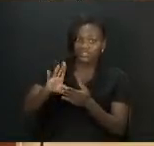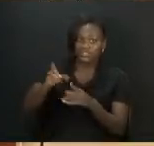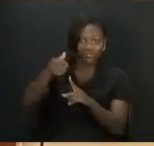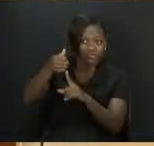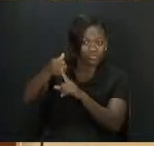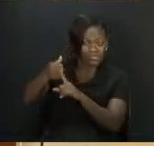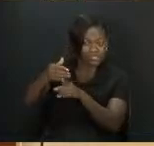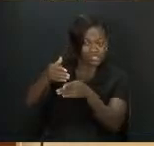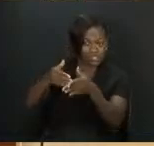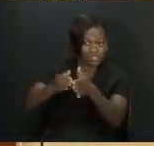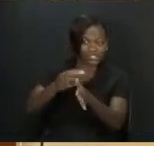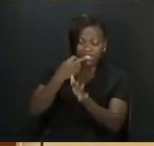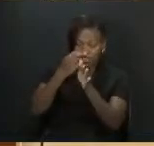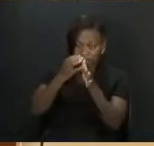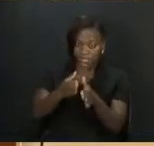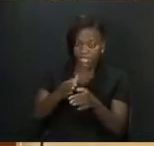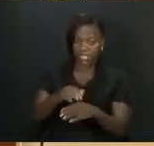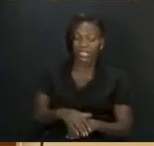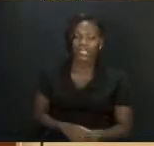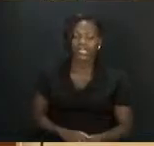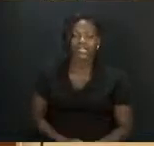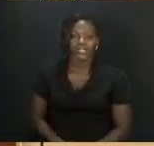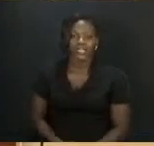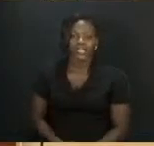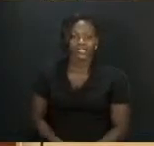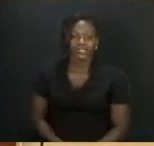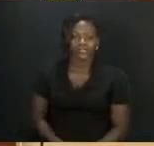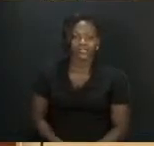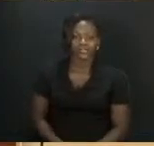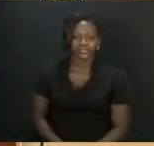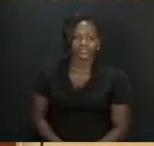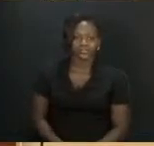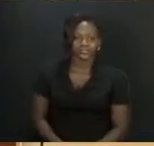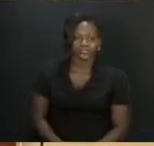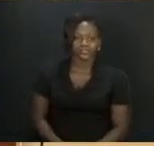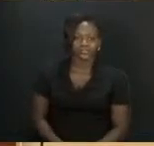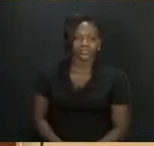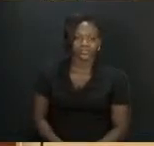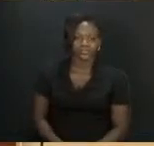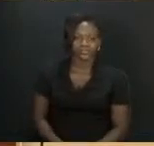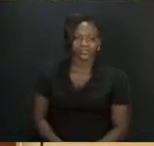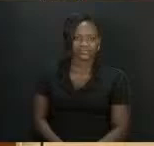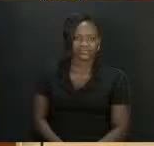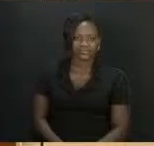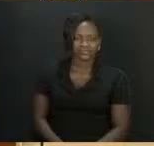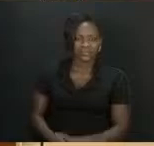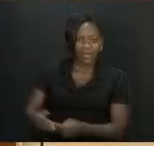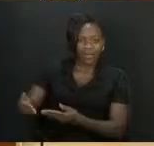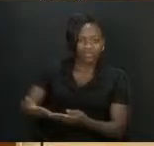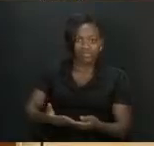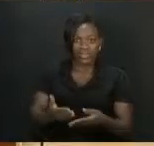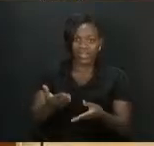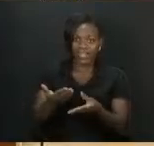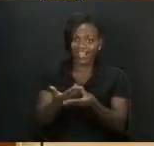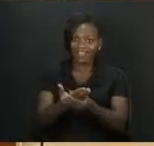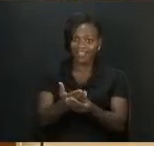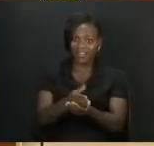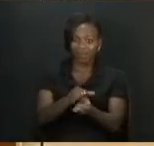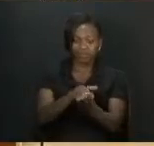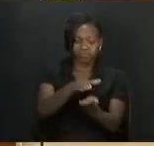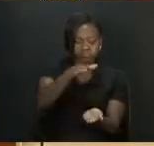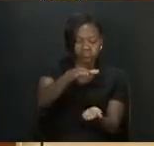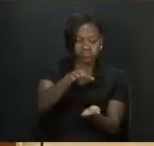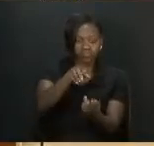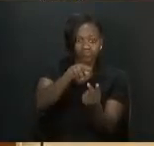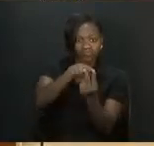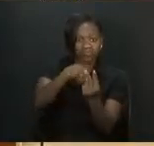presiding. You were presiding then. He carried 2 big fat files that they were done with